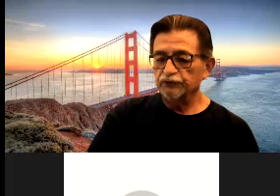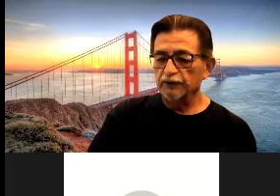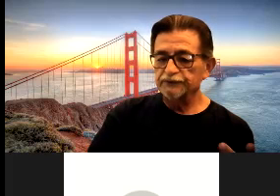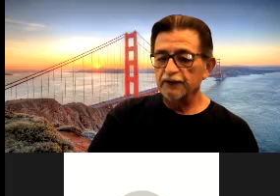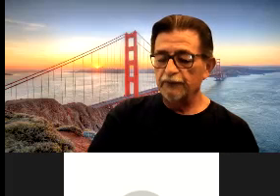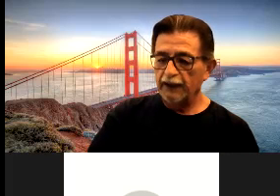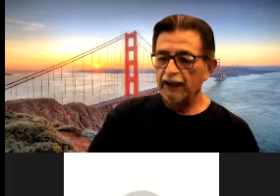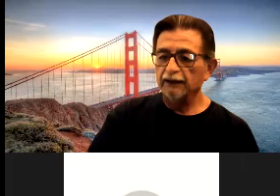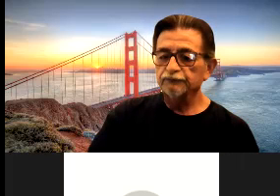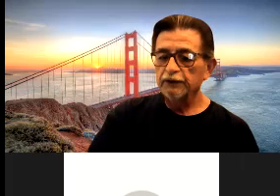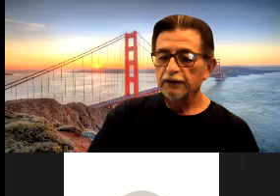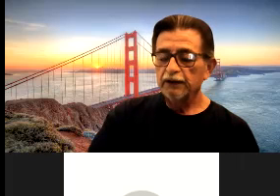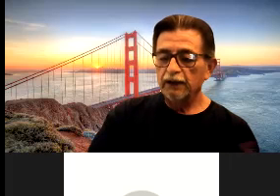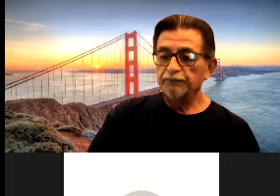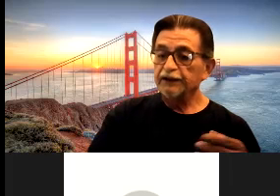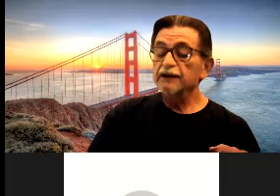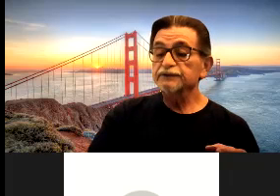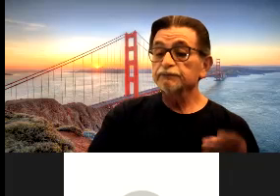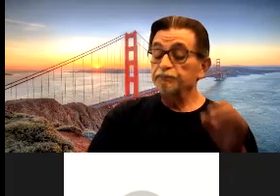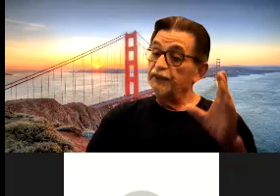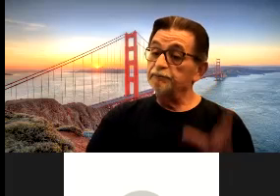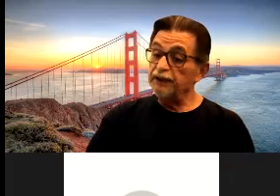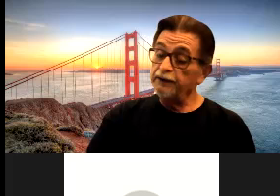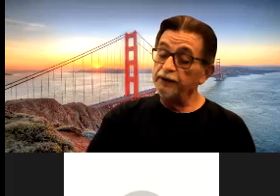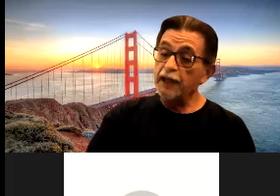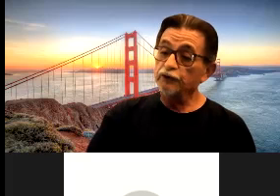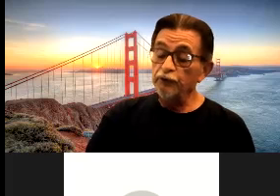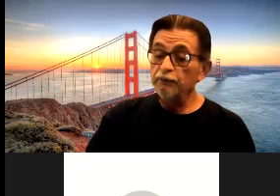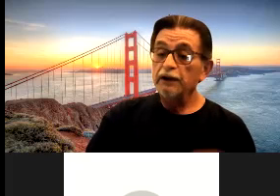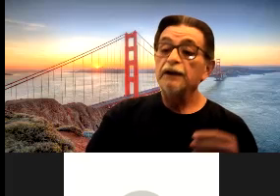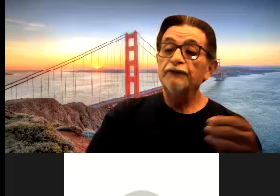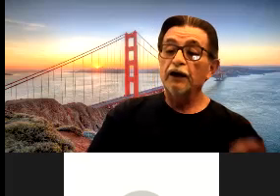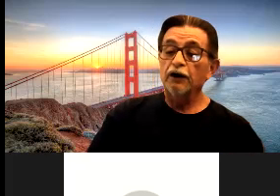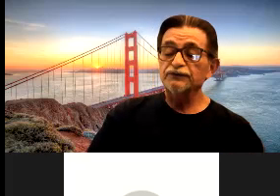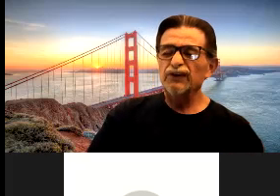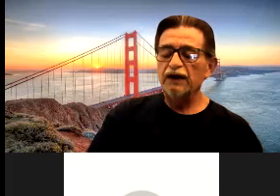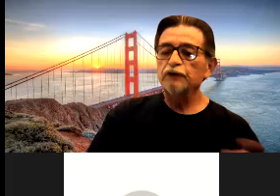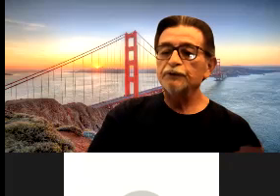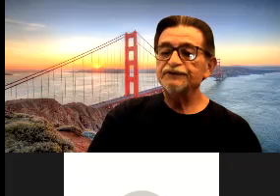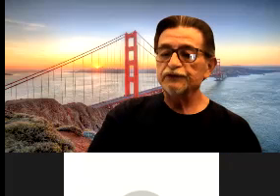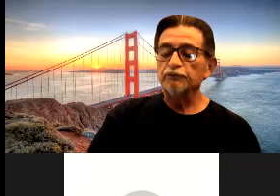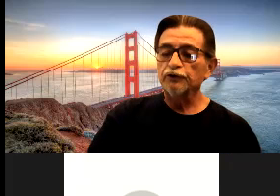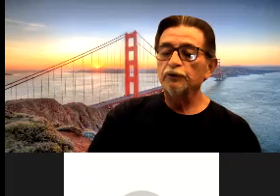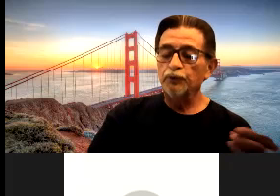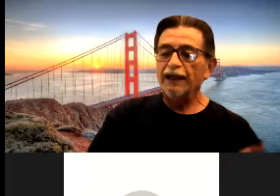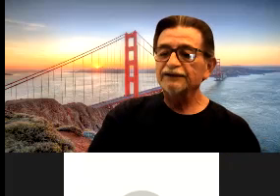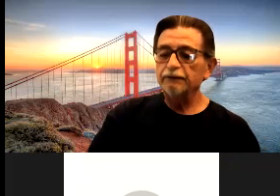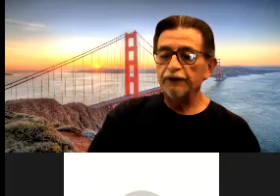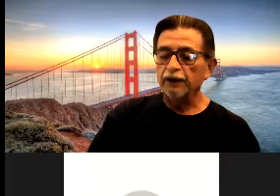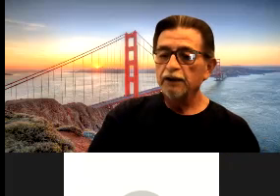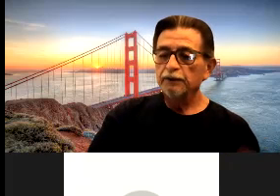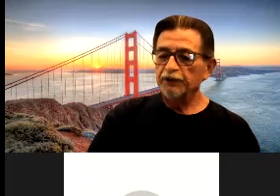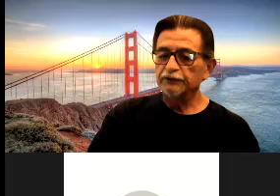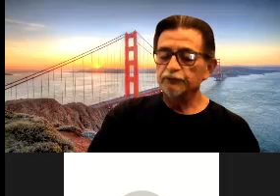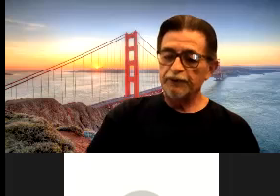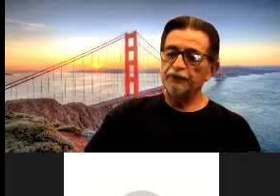valence electrons they have. And because of them being in that group, they also have very similar